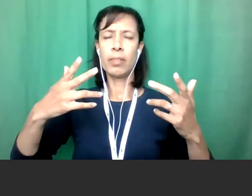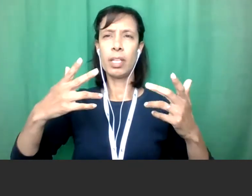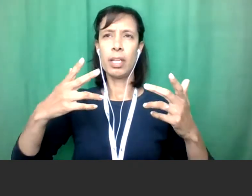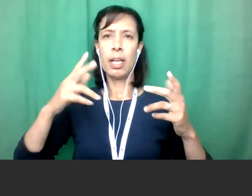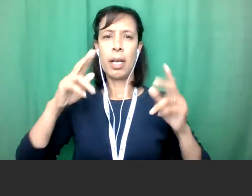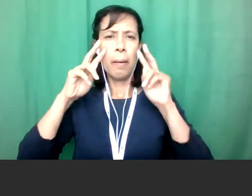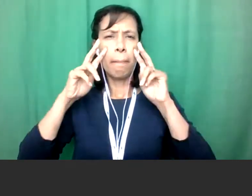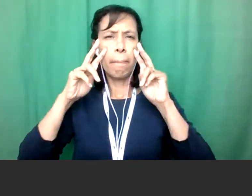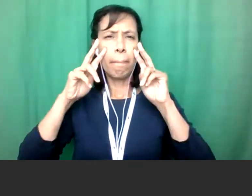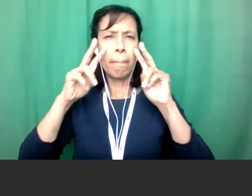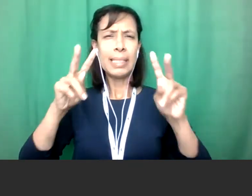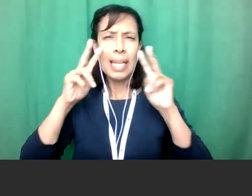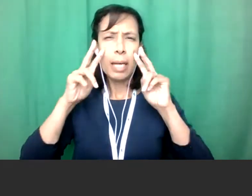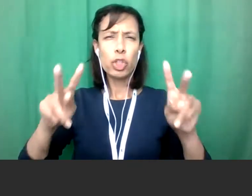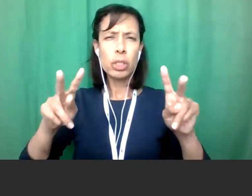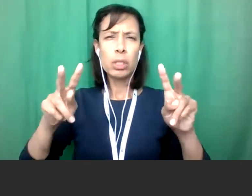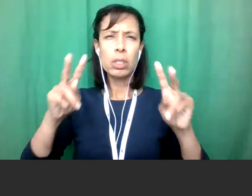Does that make sense?